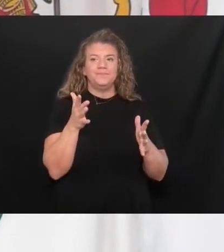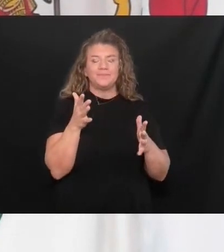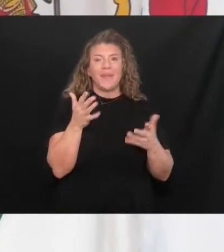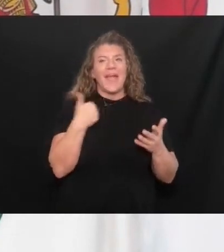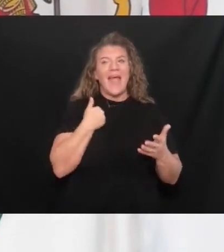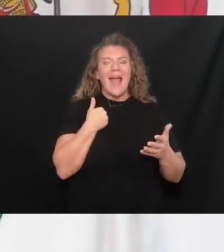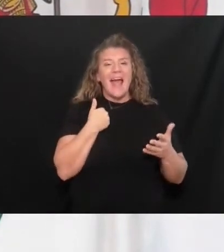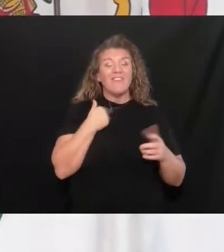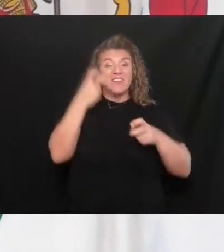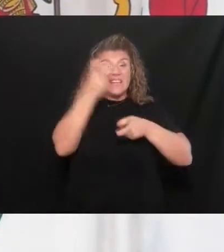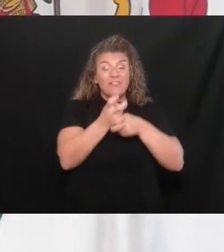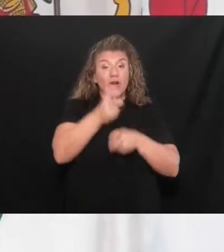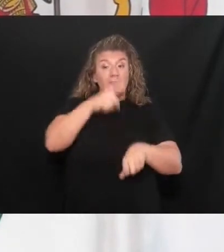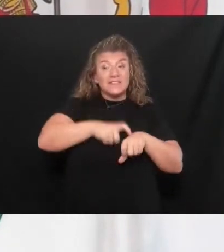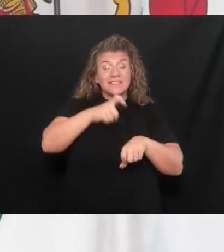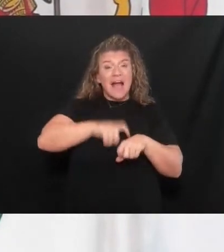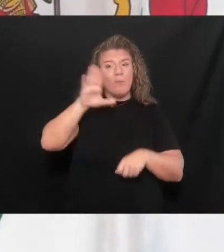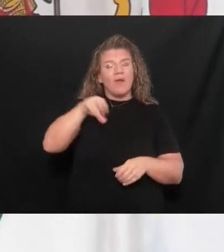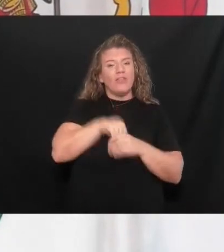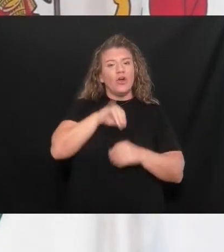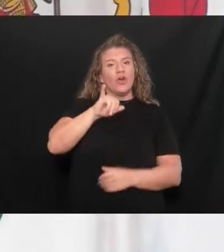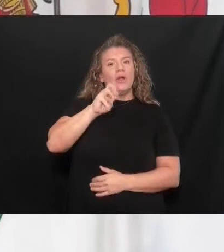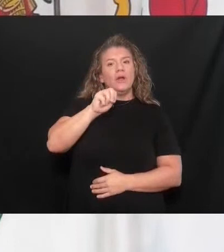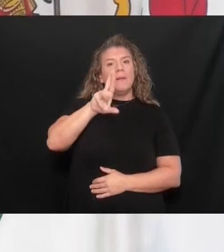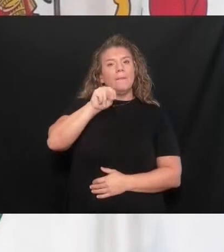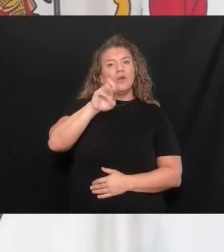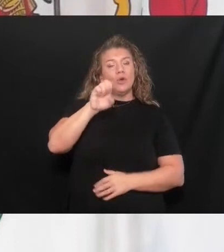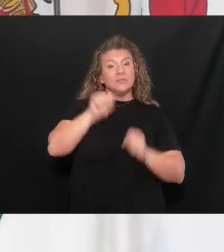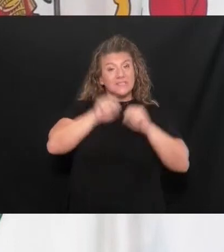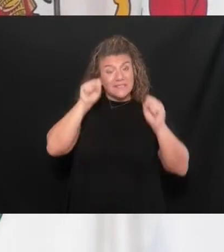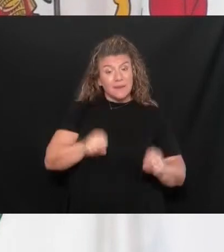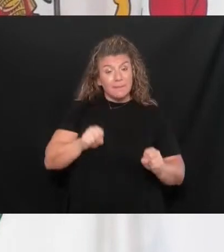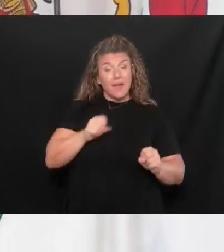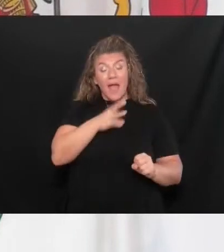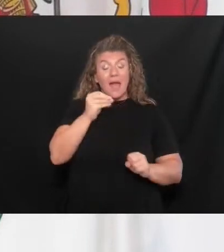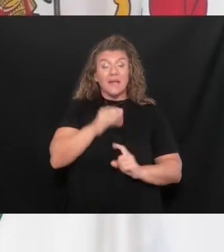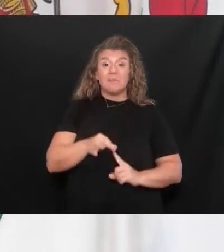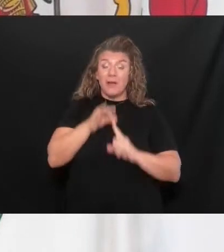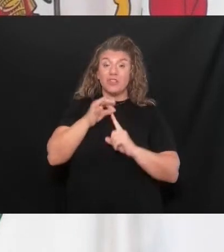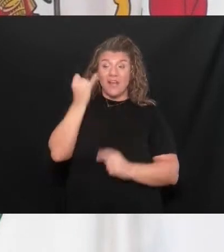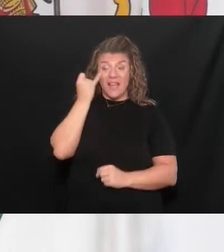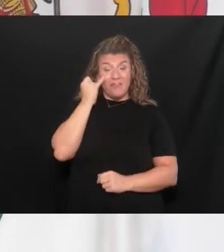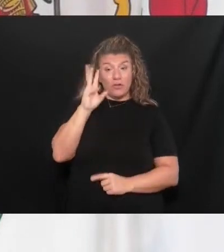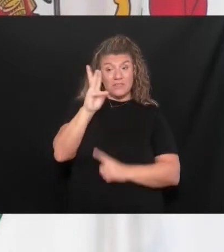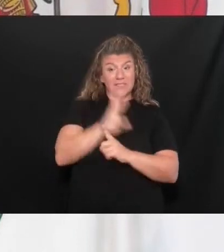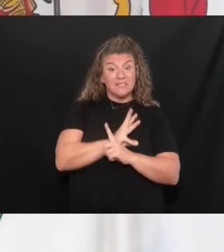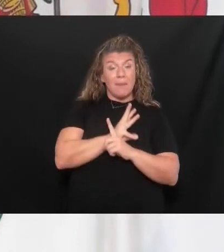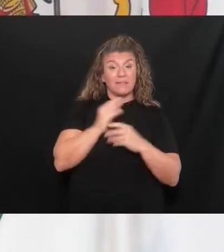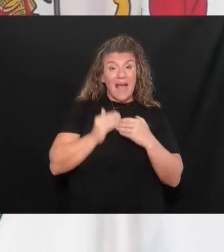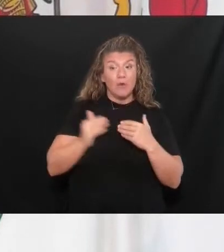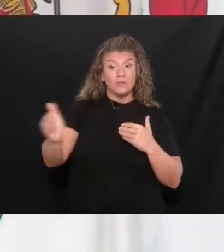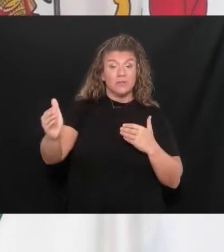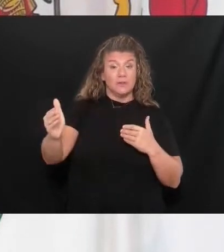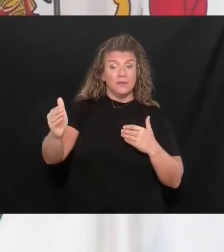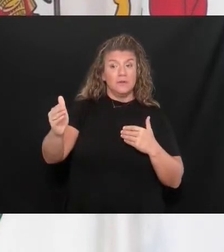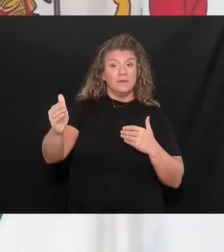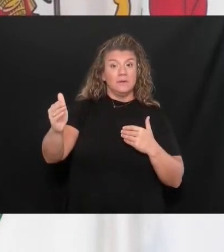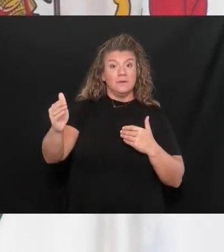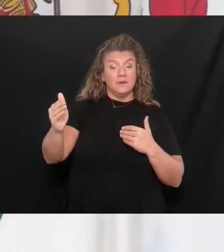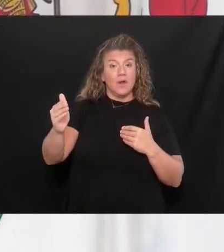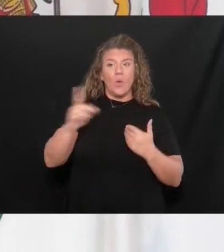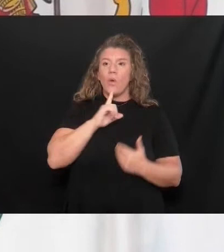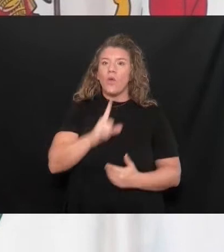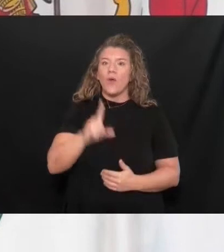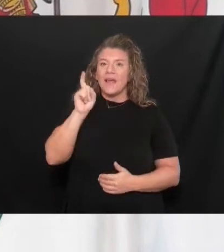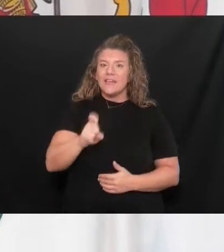that have difficulties with their immune system or whatever, and especially if you're 6 months out, or we